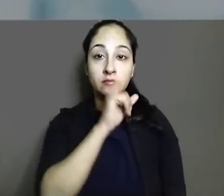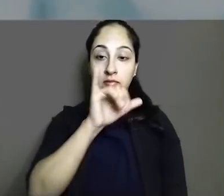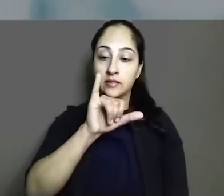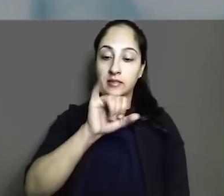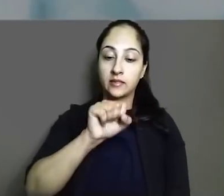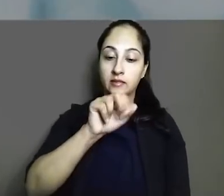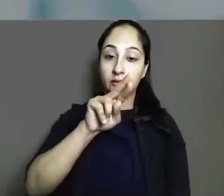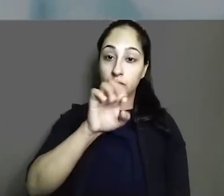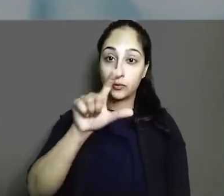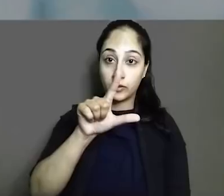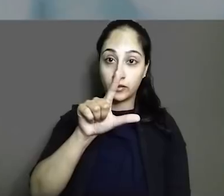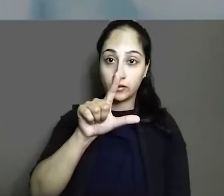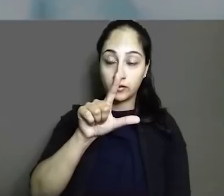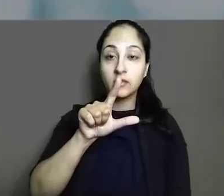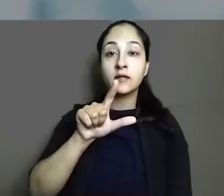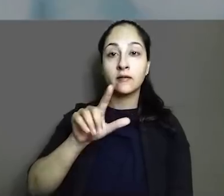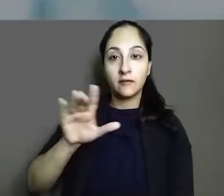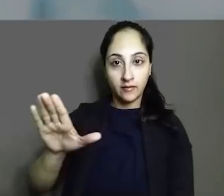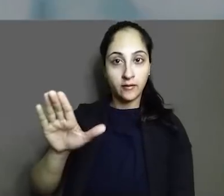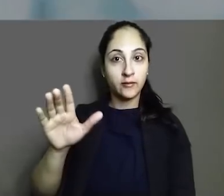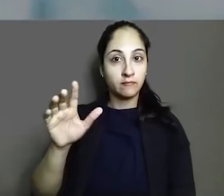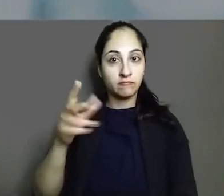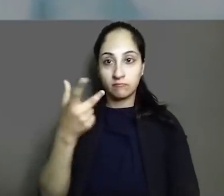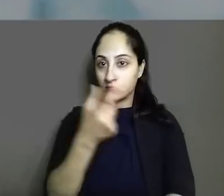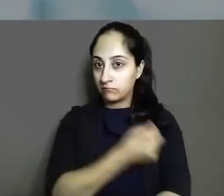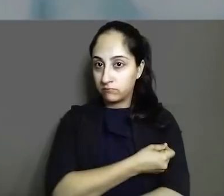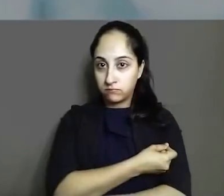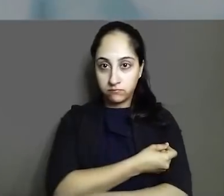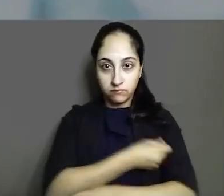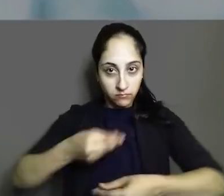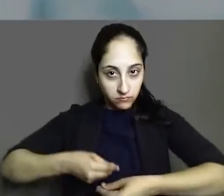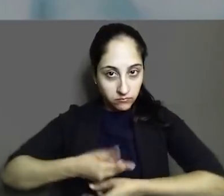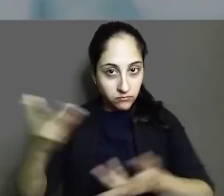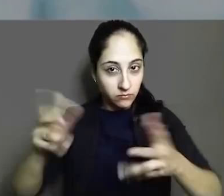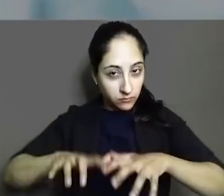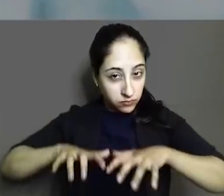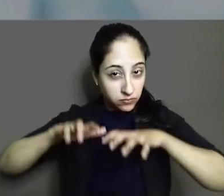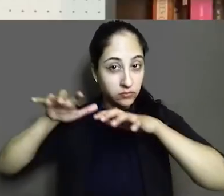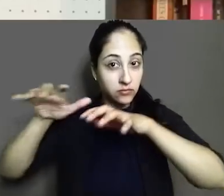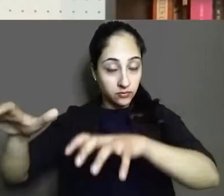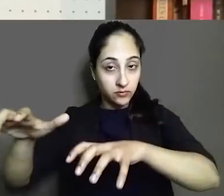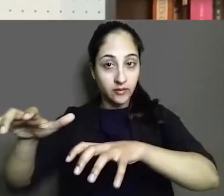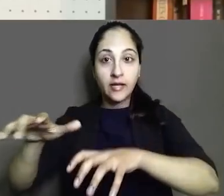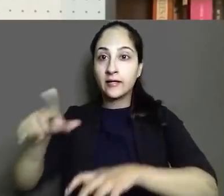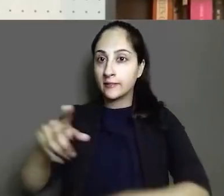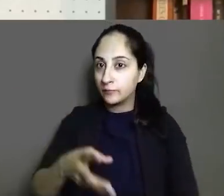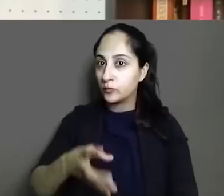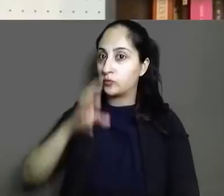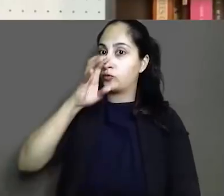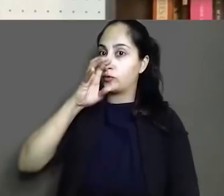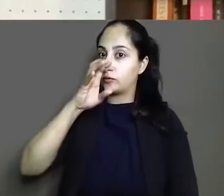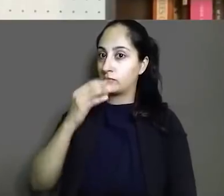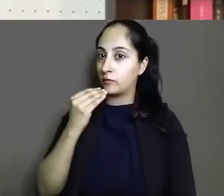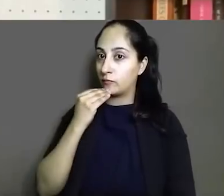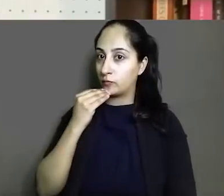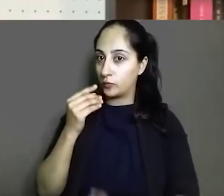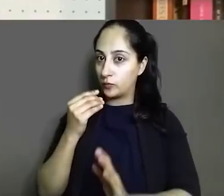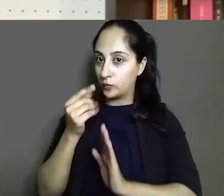those that aren't aware of it, can you discuss what a COVID-19 long hauler is? So yes,